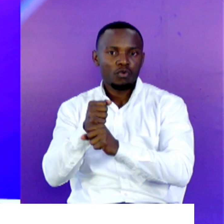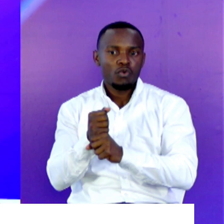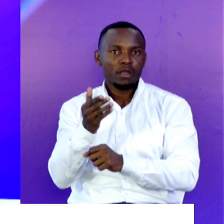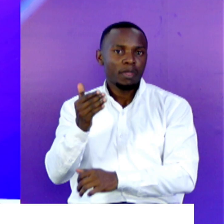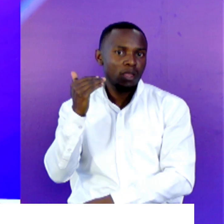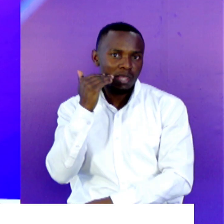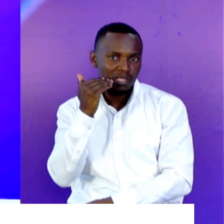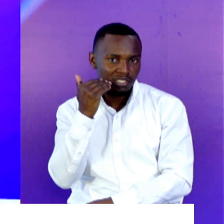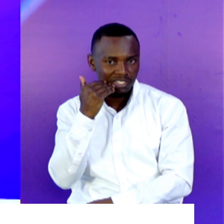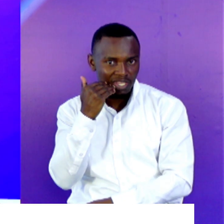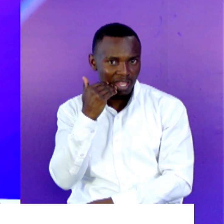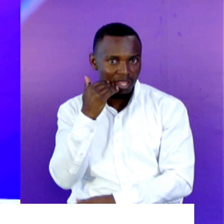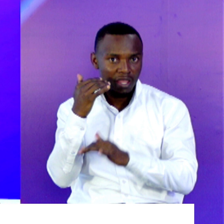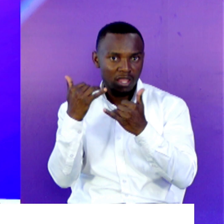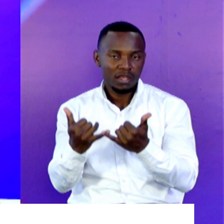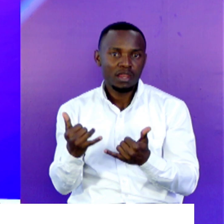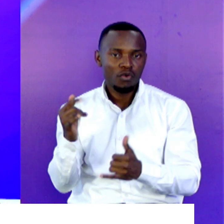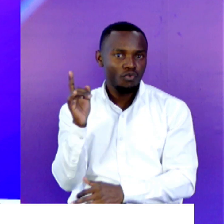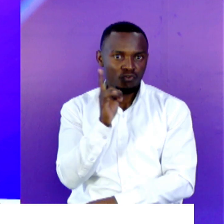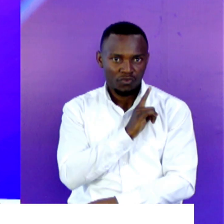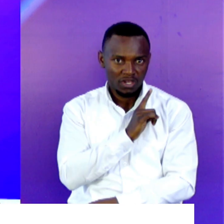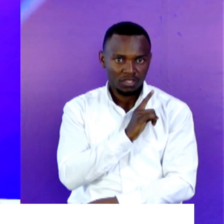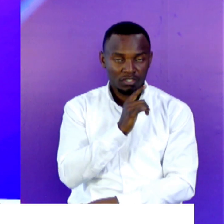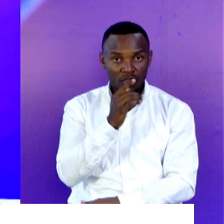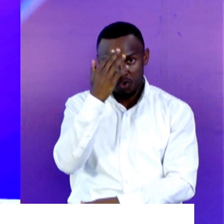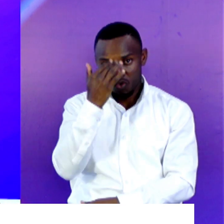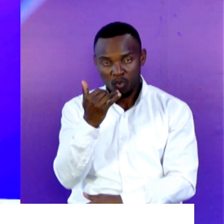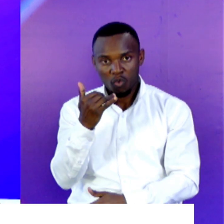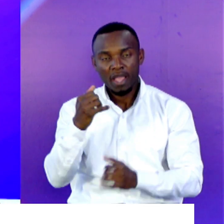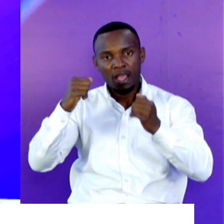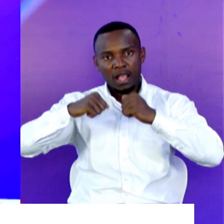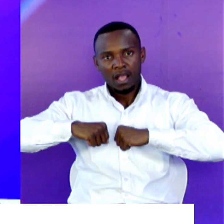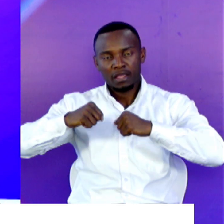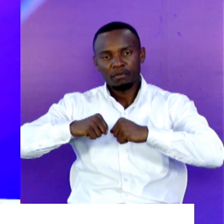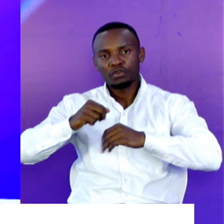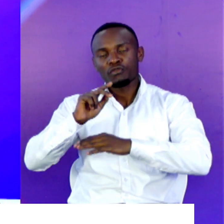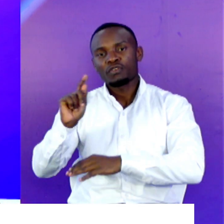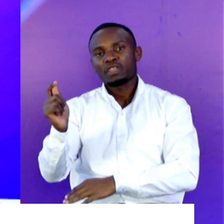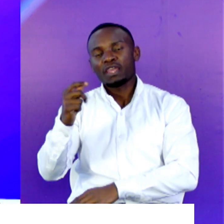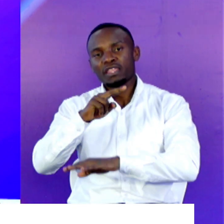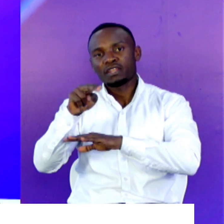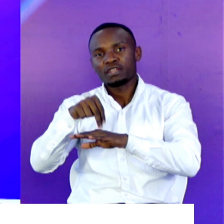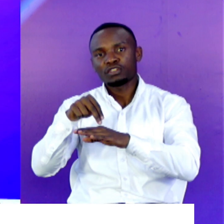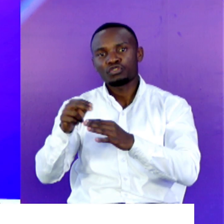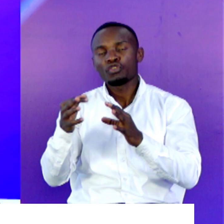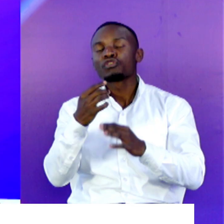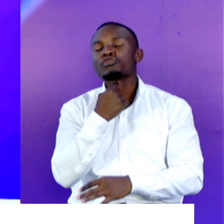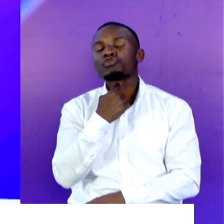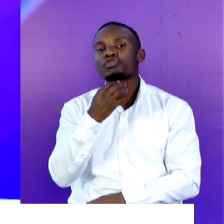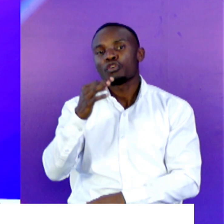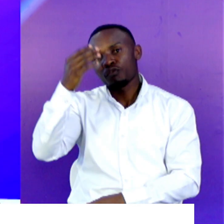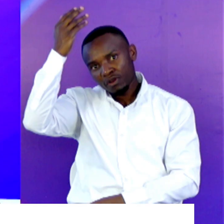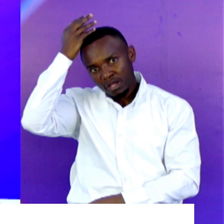called off following agreement between the Kenya National Union of Nurses, KNUN, and